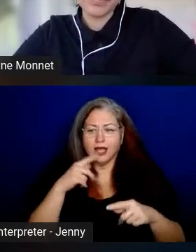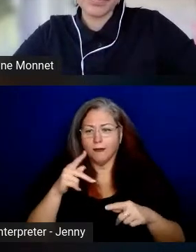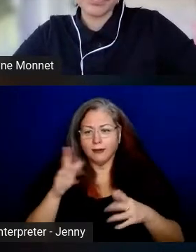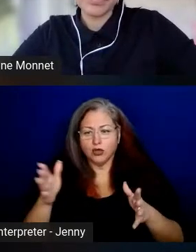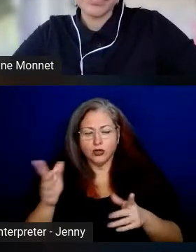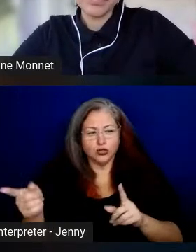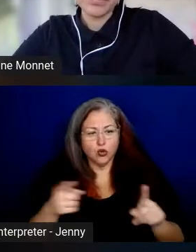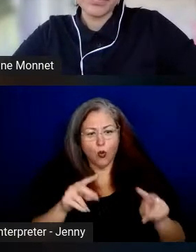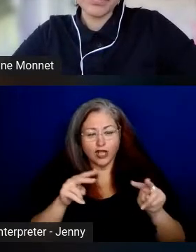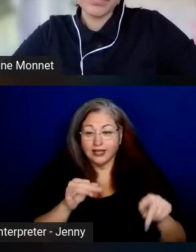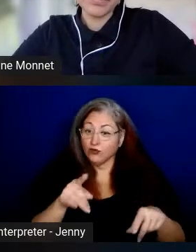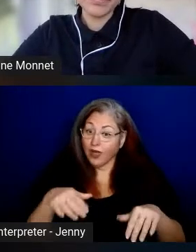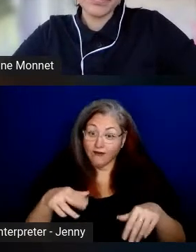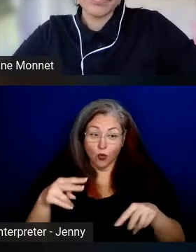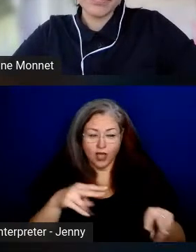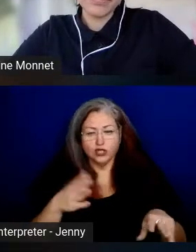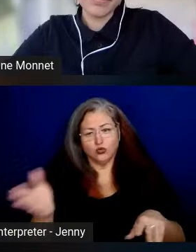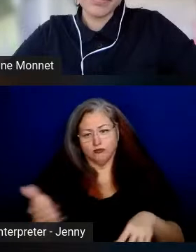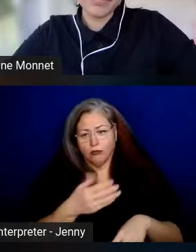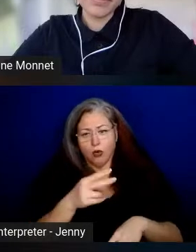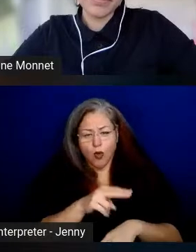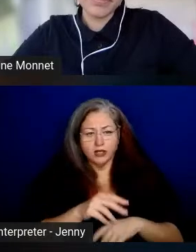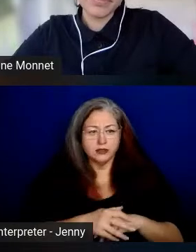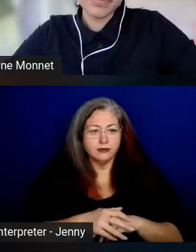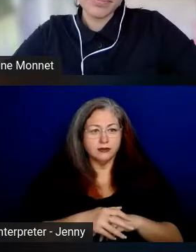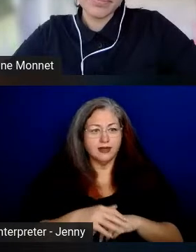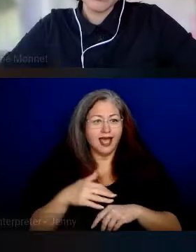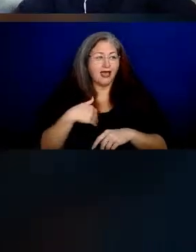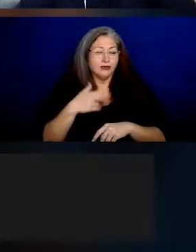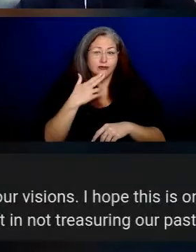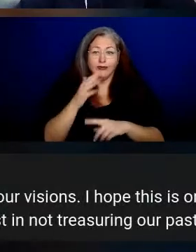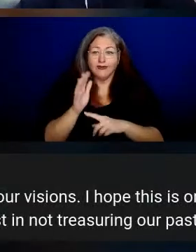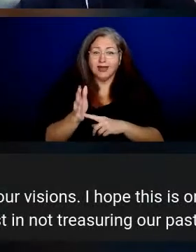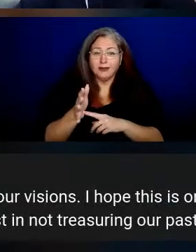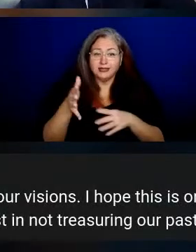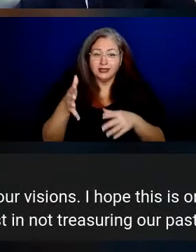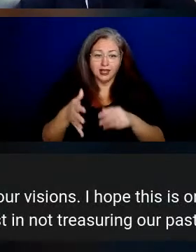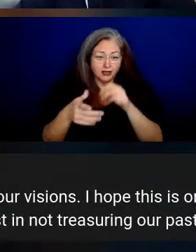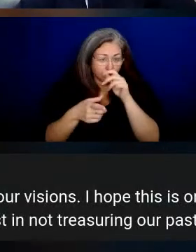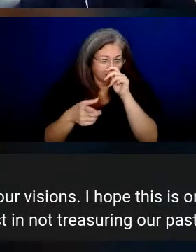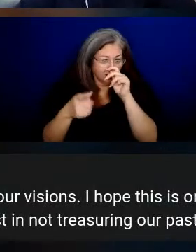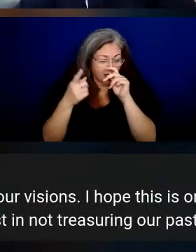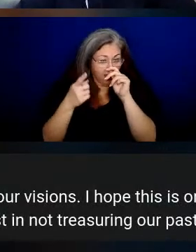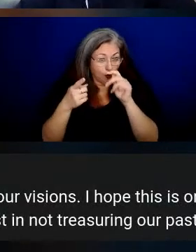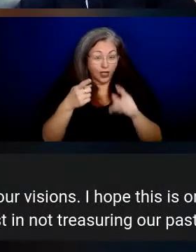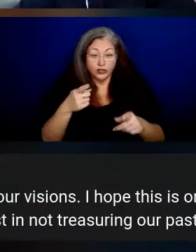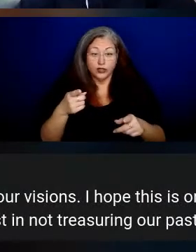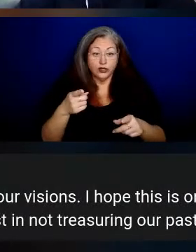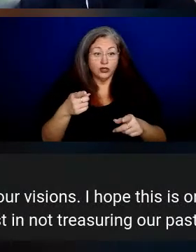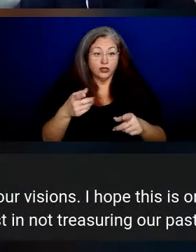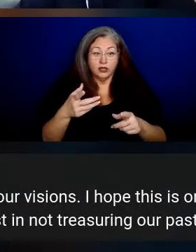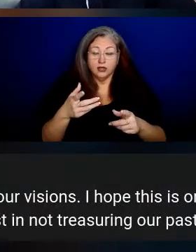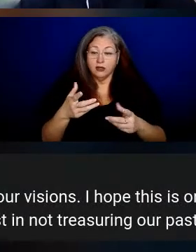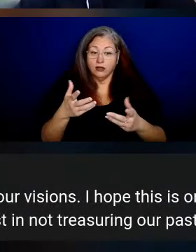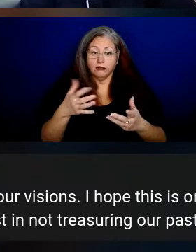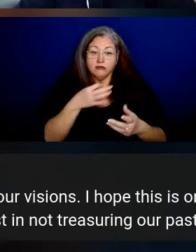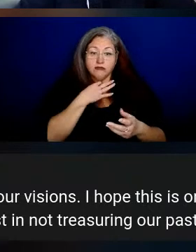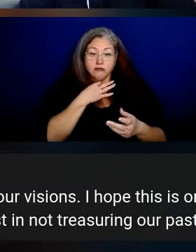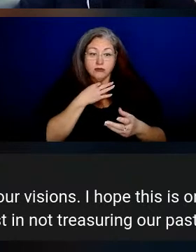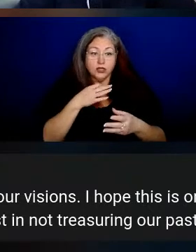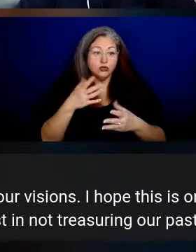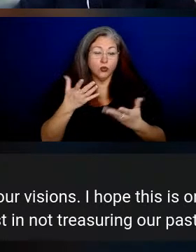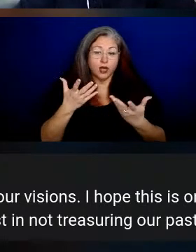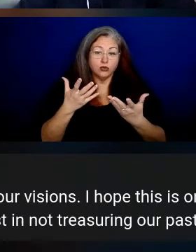haven't already. We've got just 5 more minutes, but if anybody would like to close